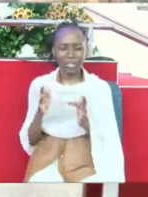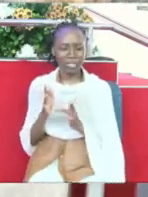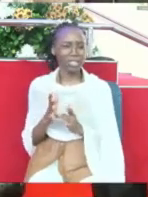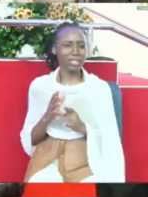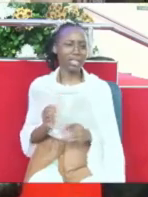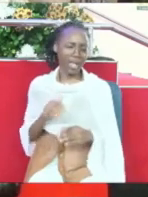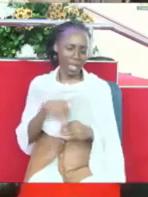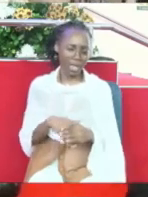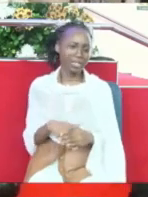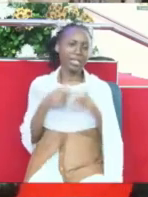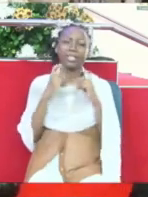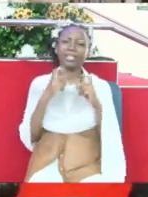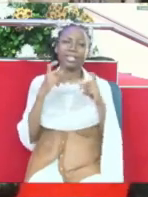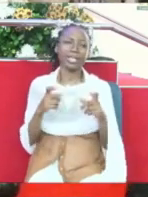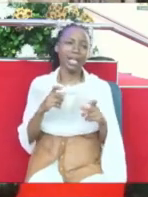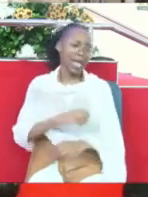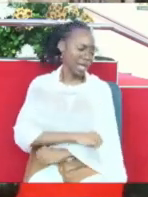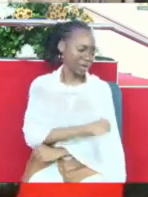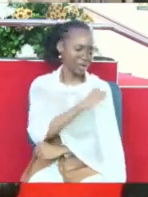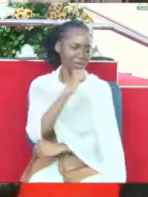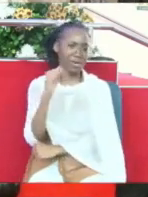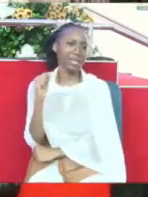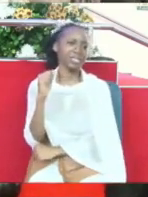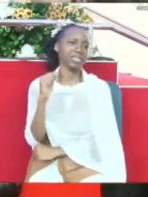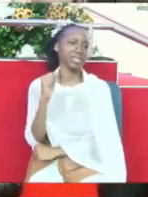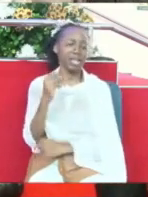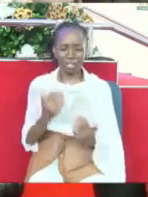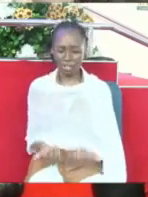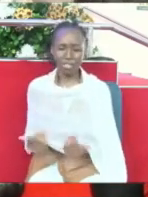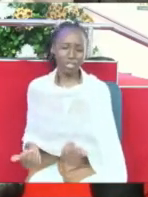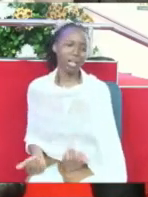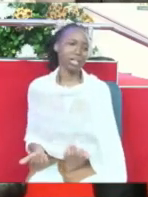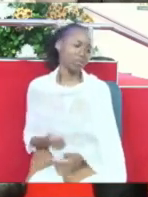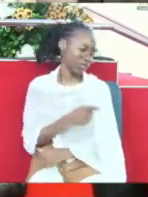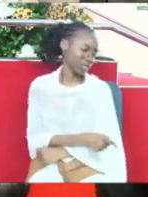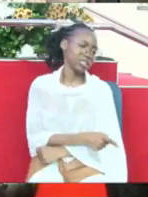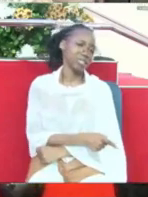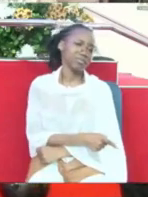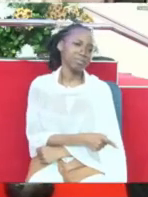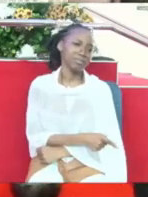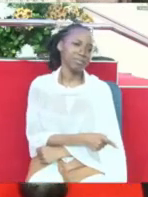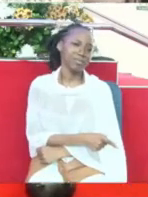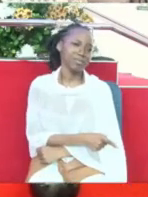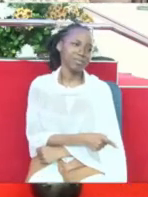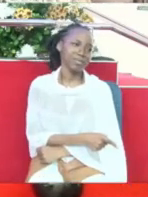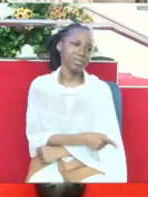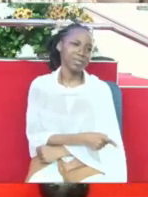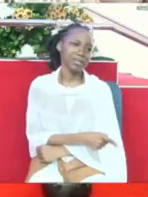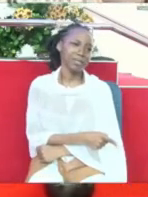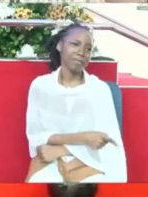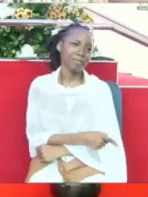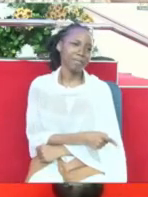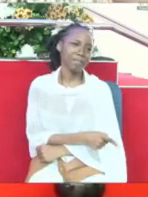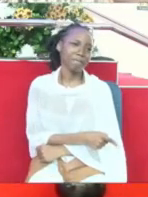akaingia akapita. And raises up the daughter. Na akamfufua. And maybe because the daughter had just died, na pengine kwa sababu huyu binti alikuwa